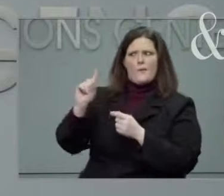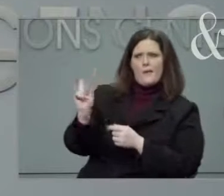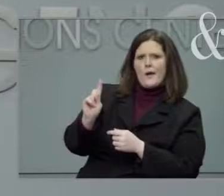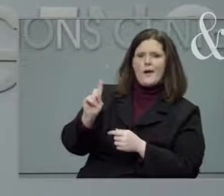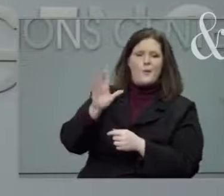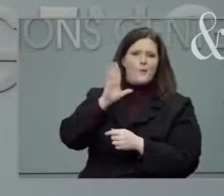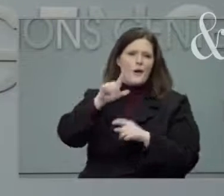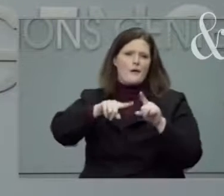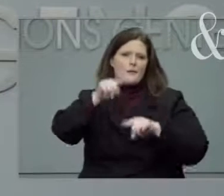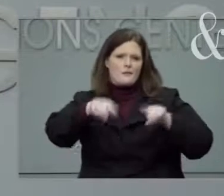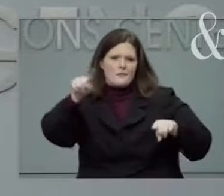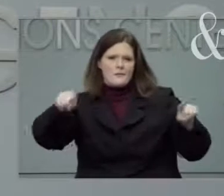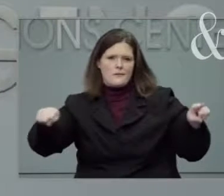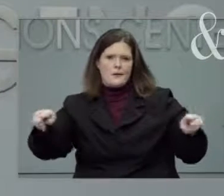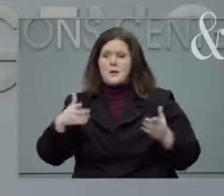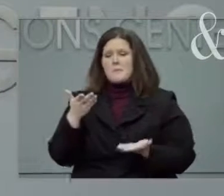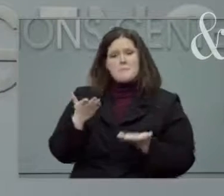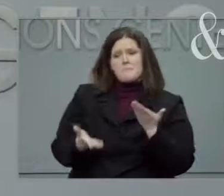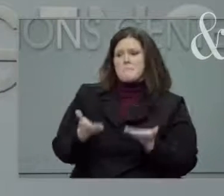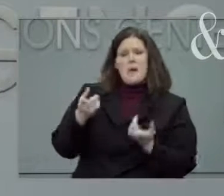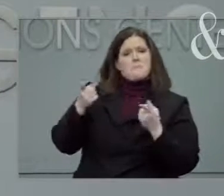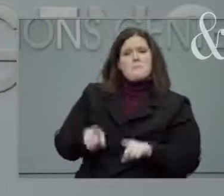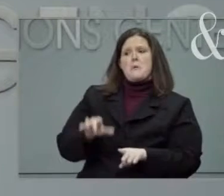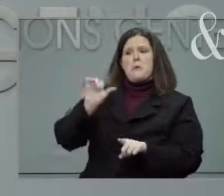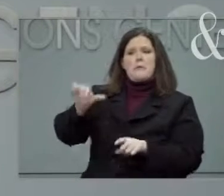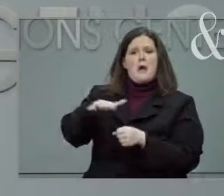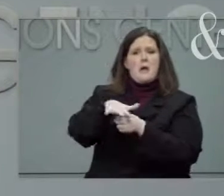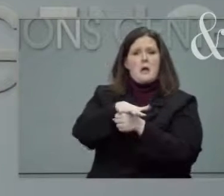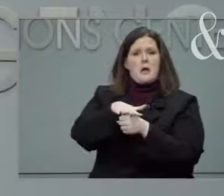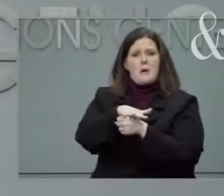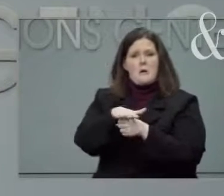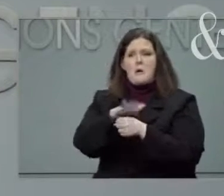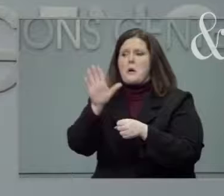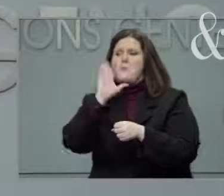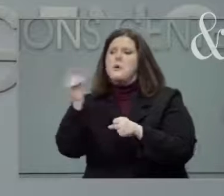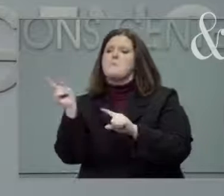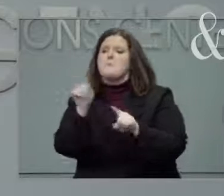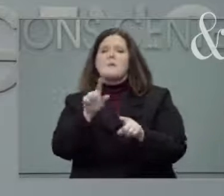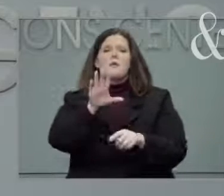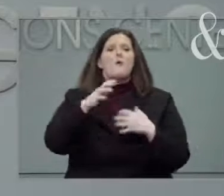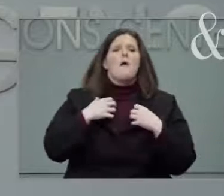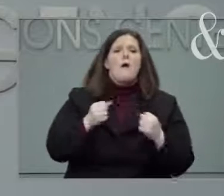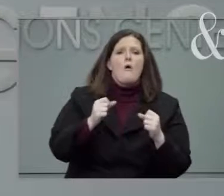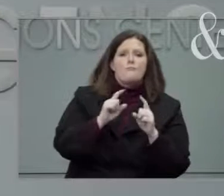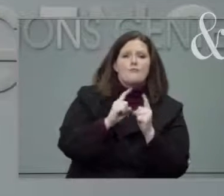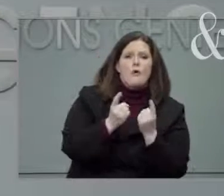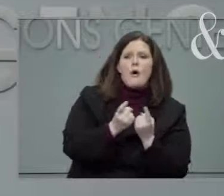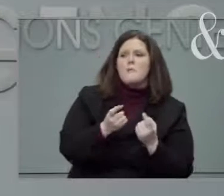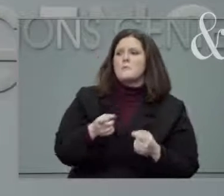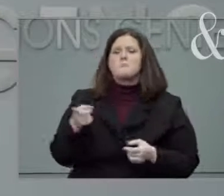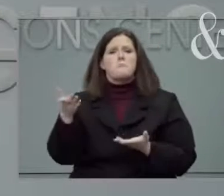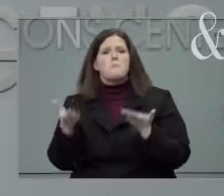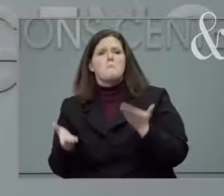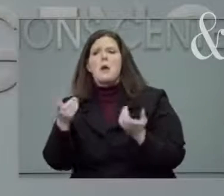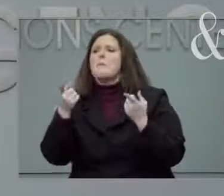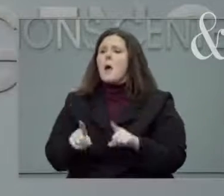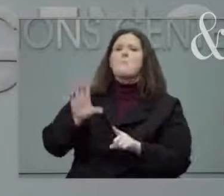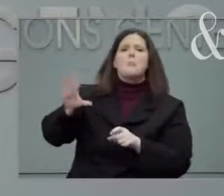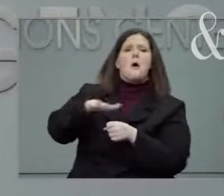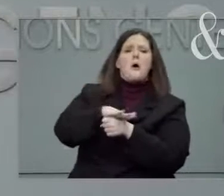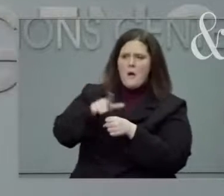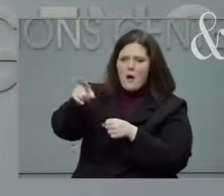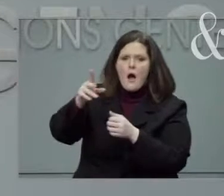specific vaccine provider. It may be the local health department. It may be one of their hospitals. It may be a pharmacy in